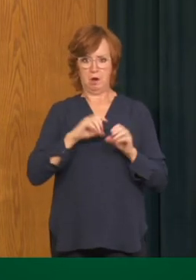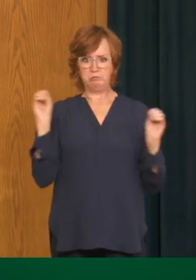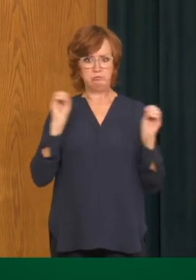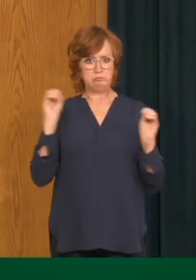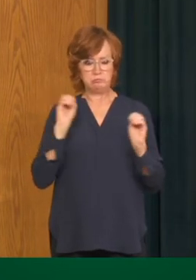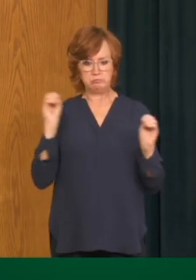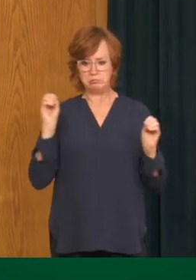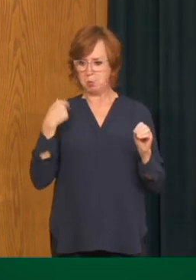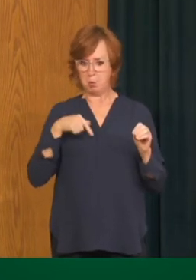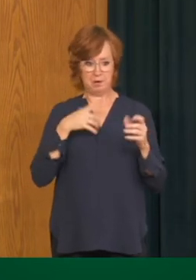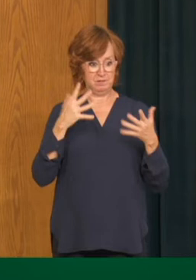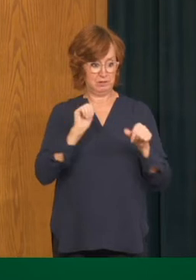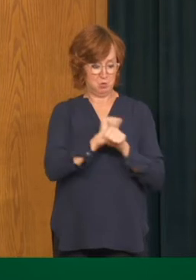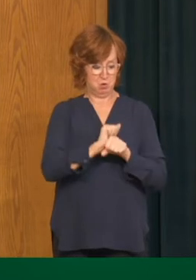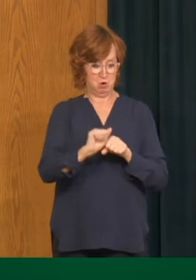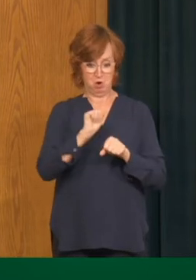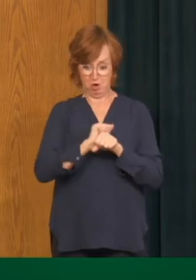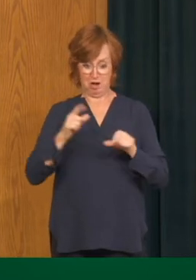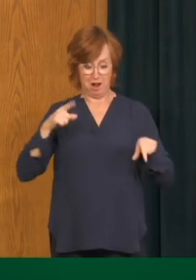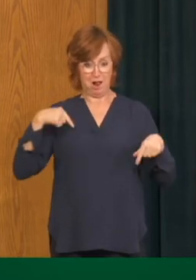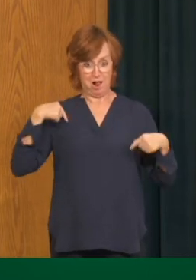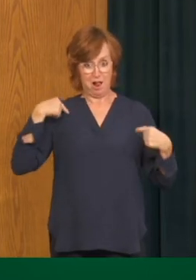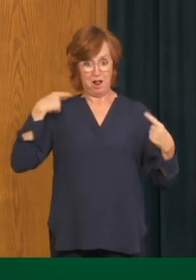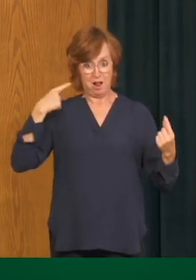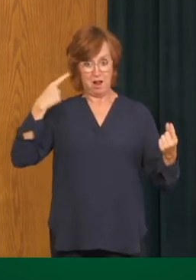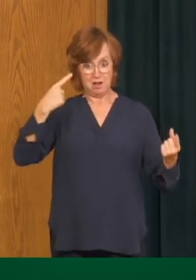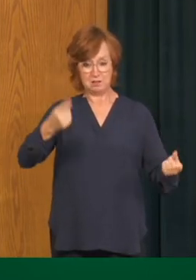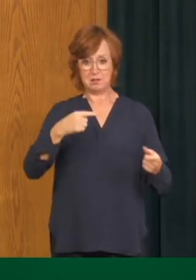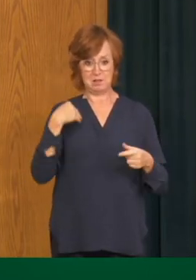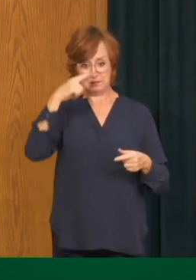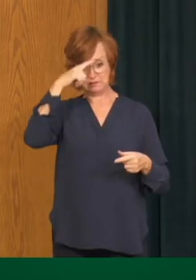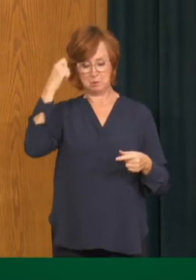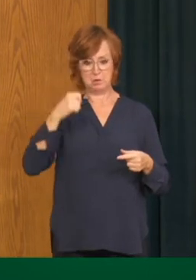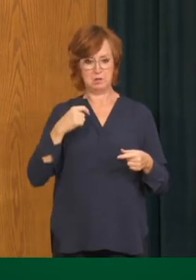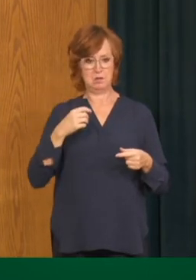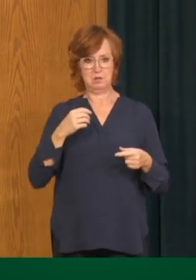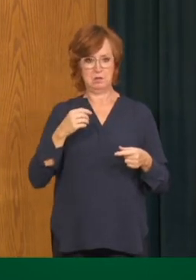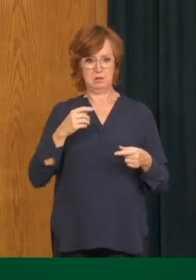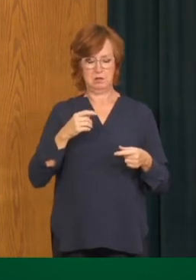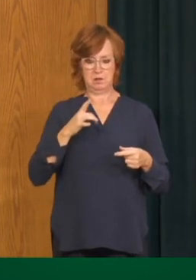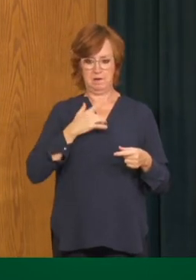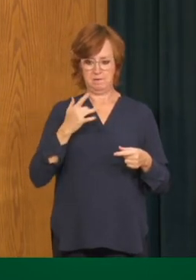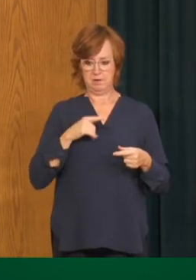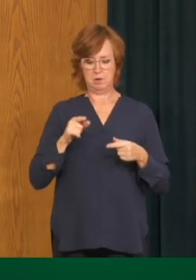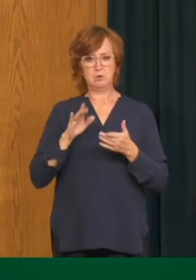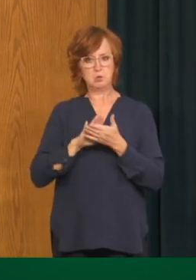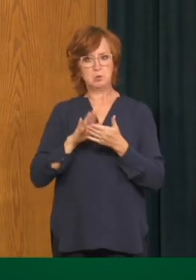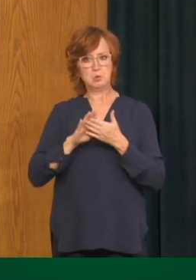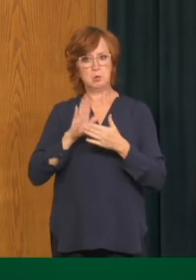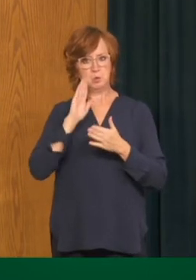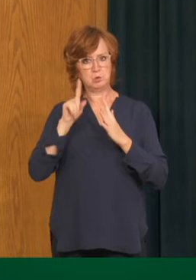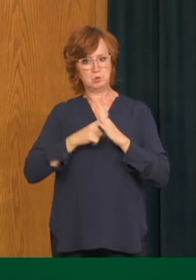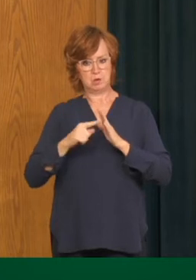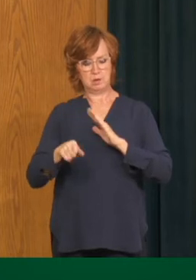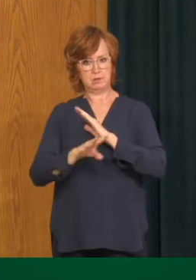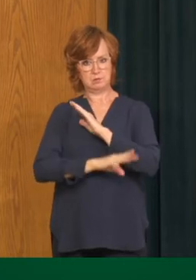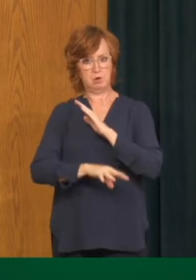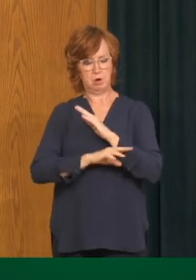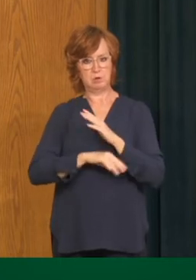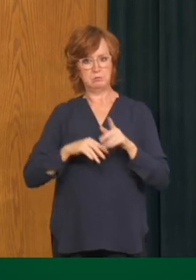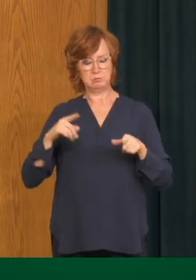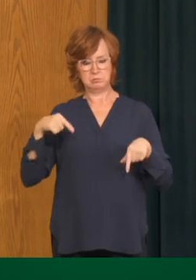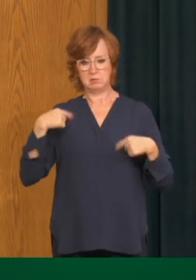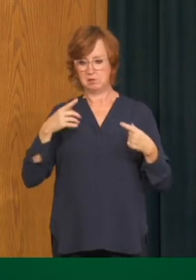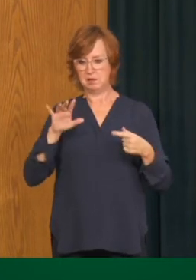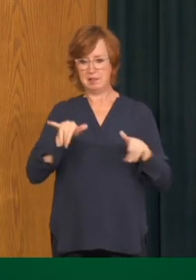one that as we near the reopening date of our schools, that the same concerns that